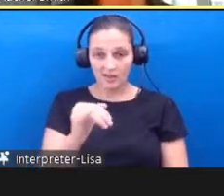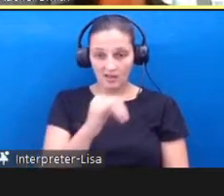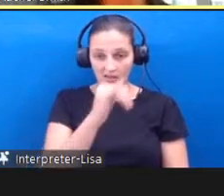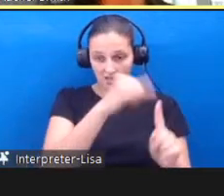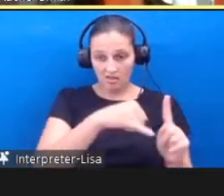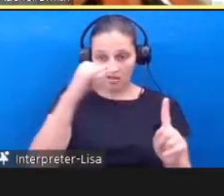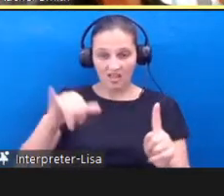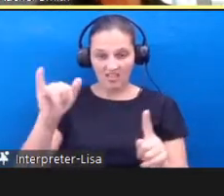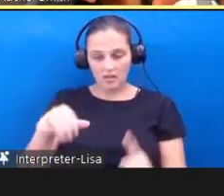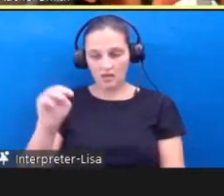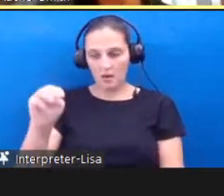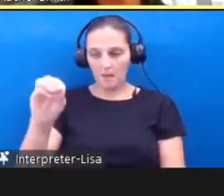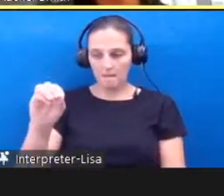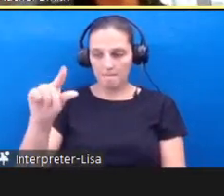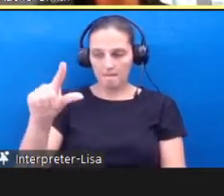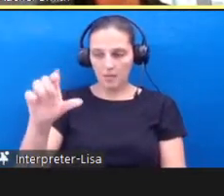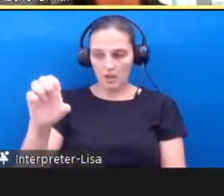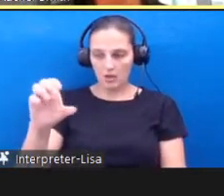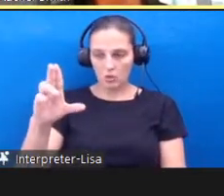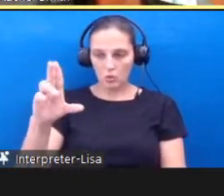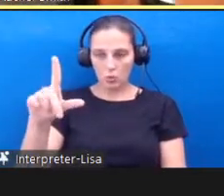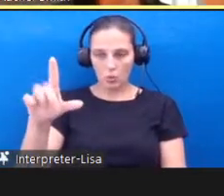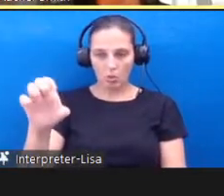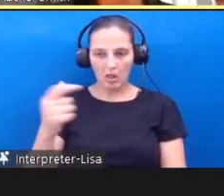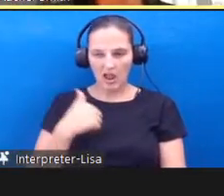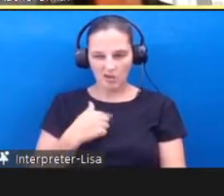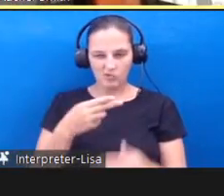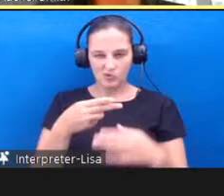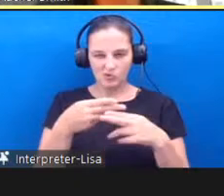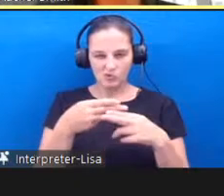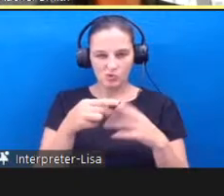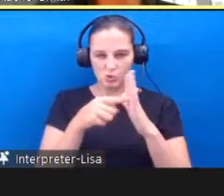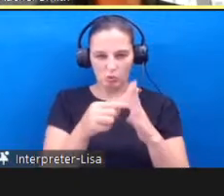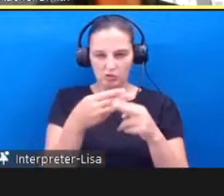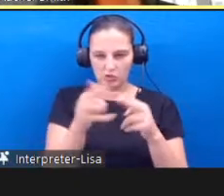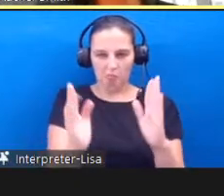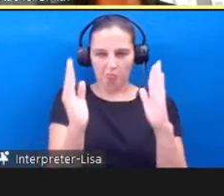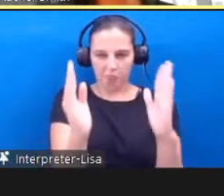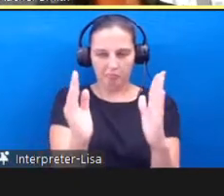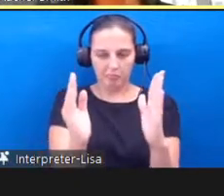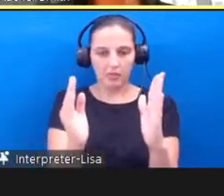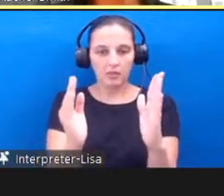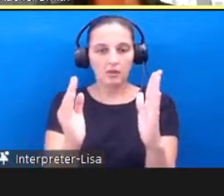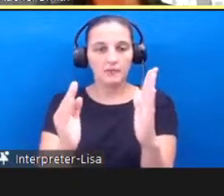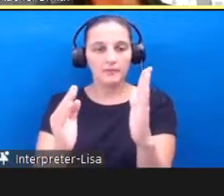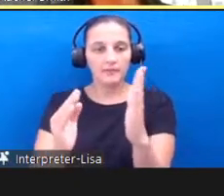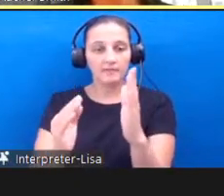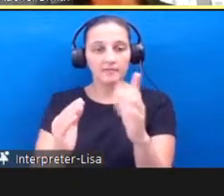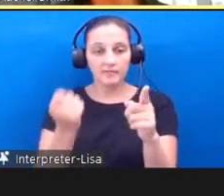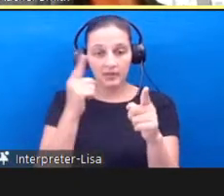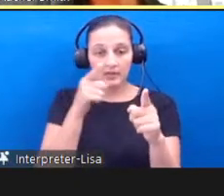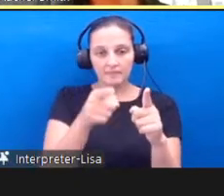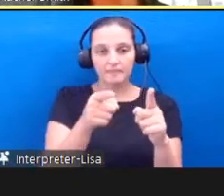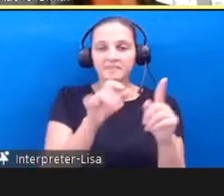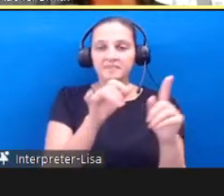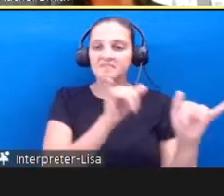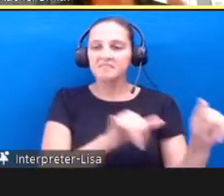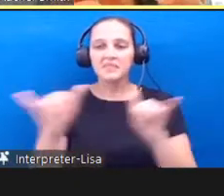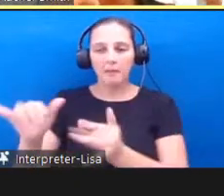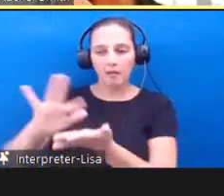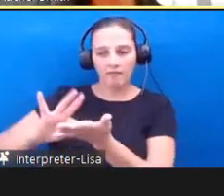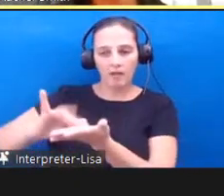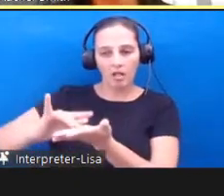molecules. And I'm just showing you one little snapshot here of a spectrum. But the point here is that these are fingerprints or signatures